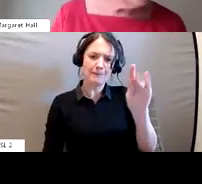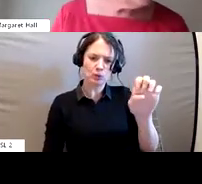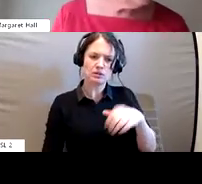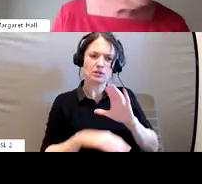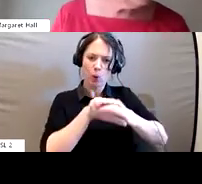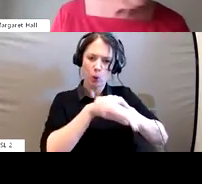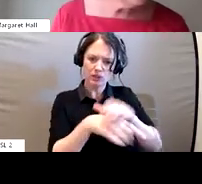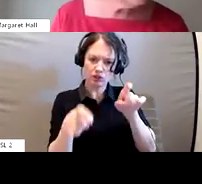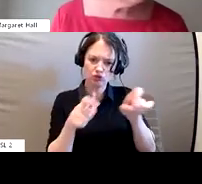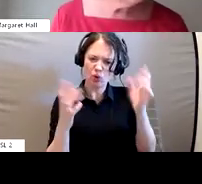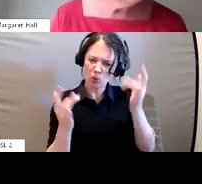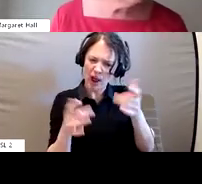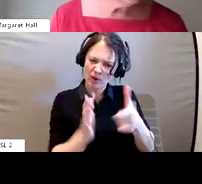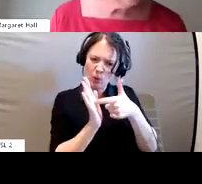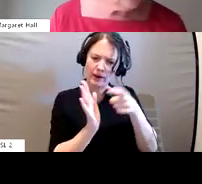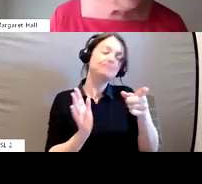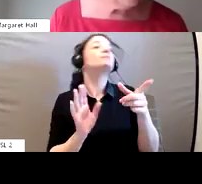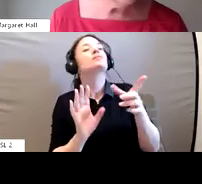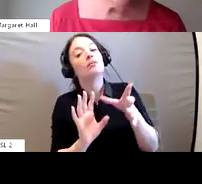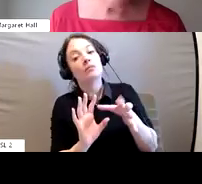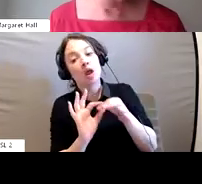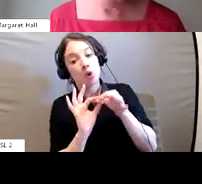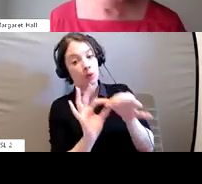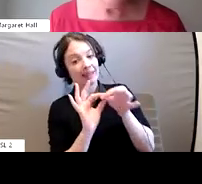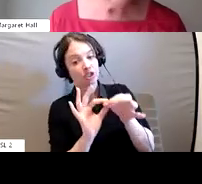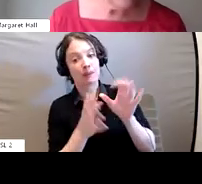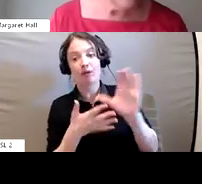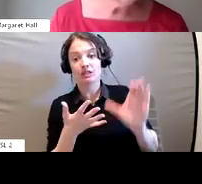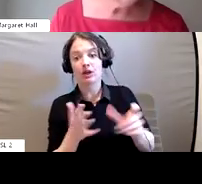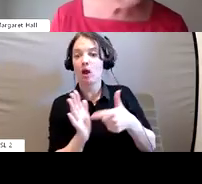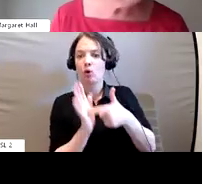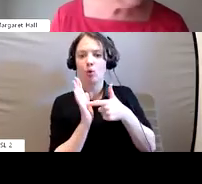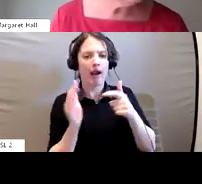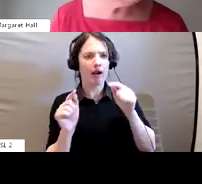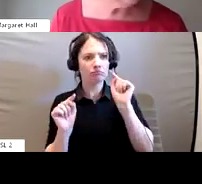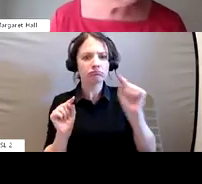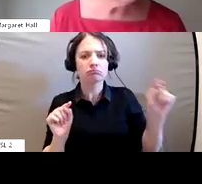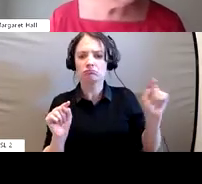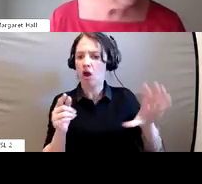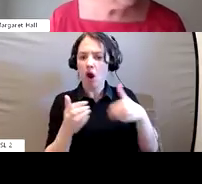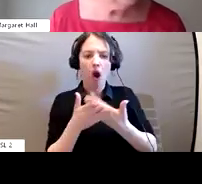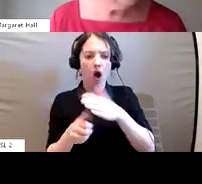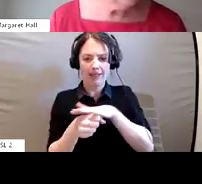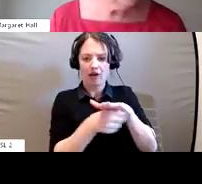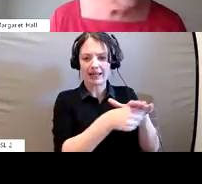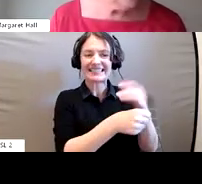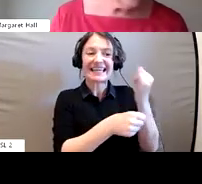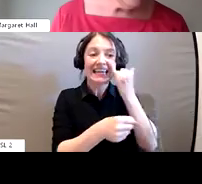A relationship criteria is included in all jurisdictions that have a criminal offense of coercive